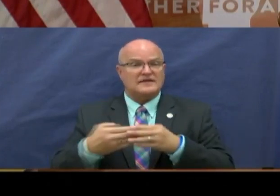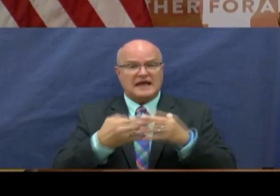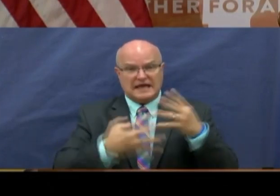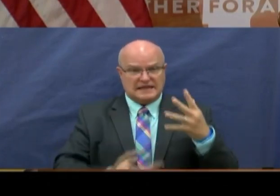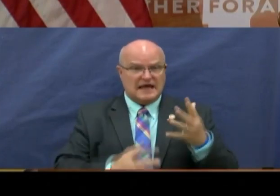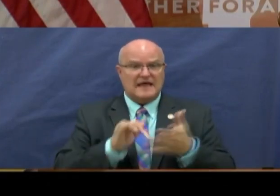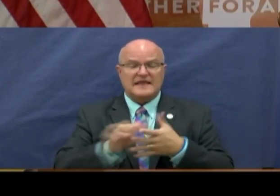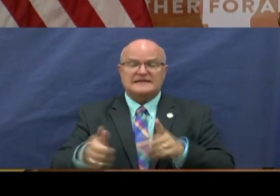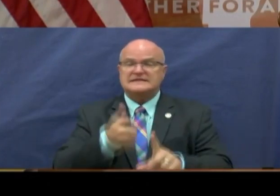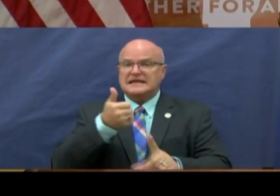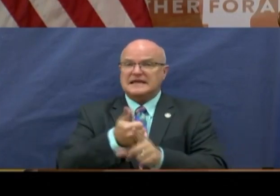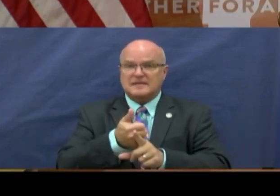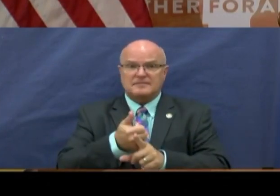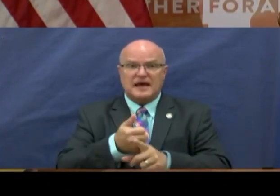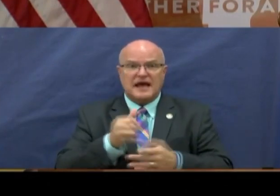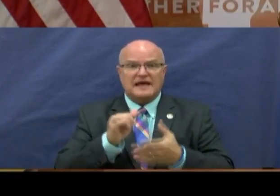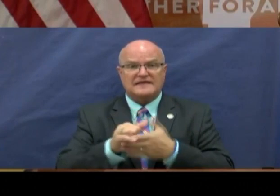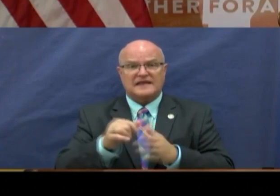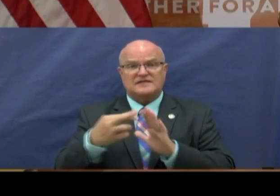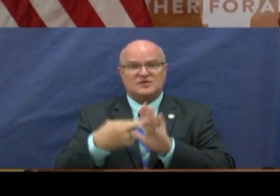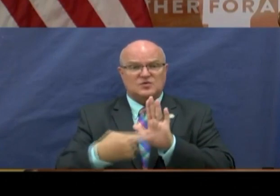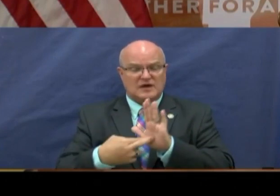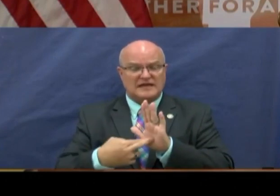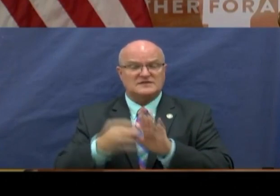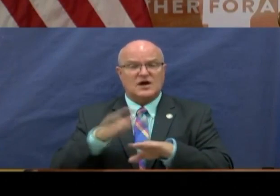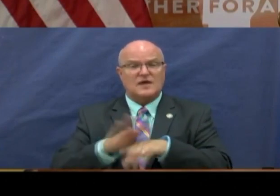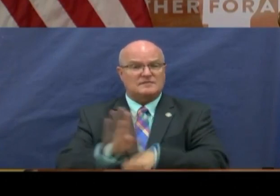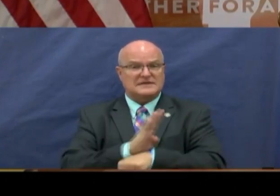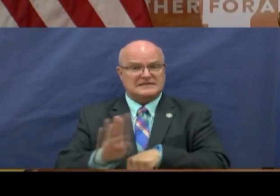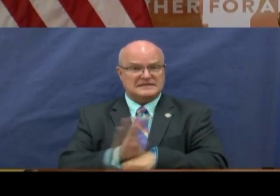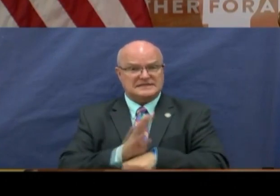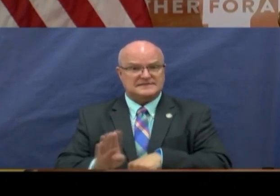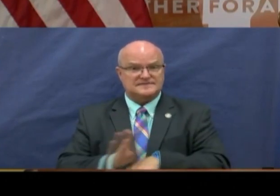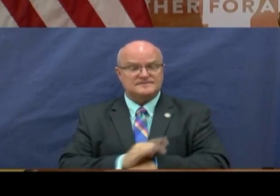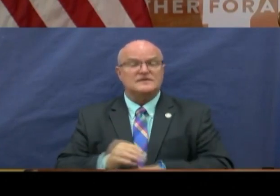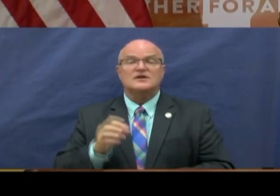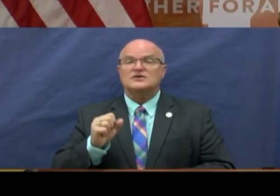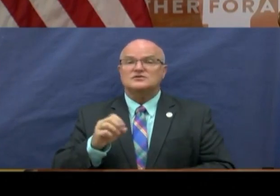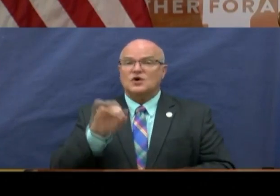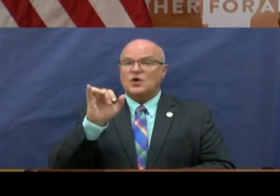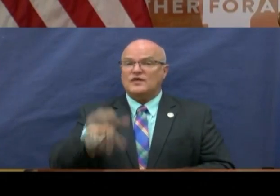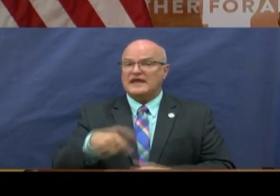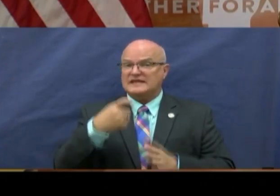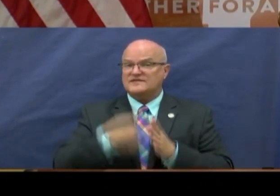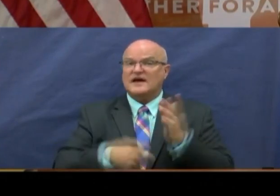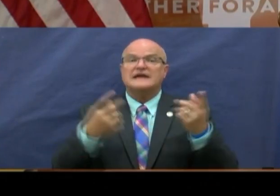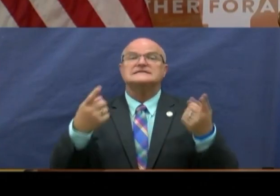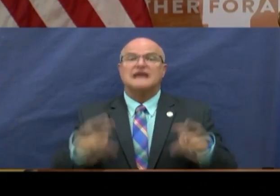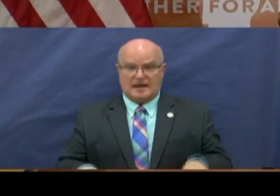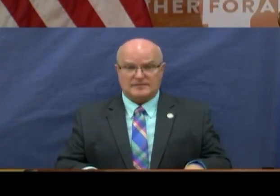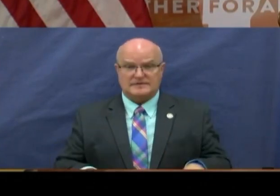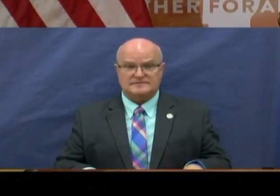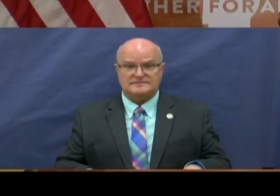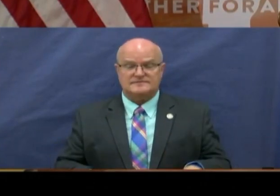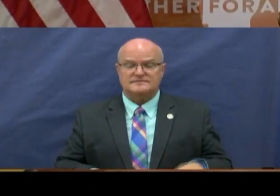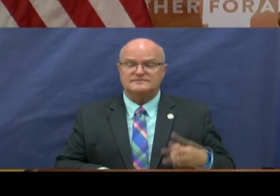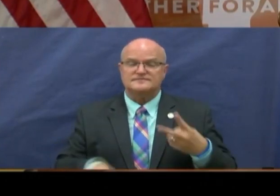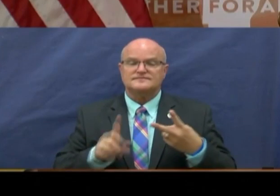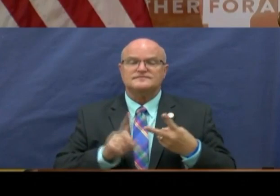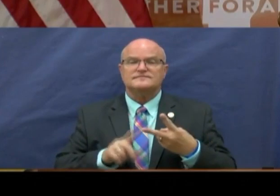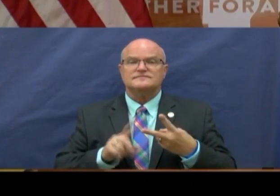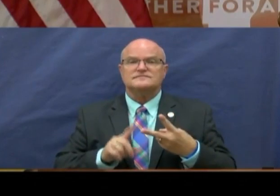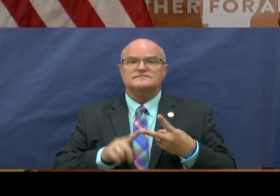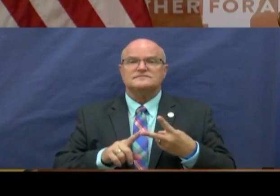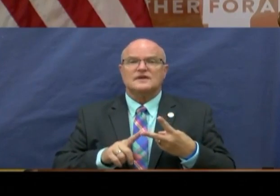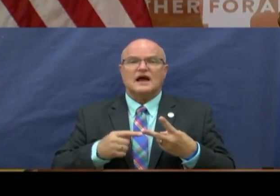that regulate their business, and so those fines do happen. Secondly,